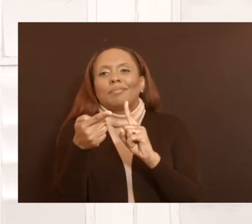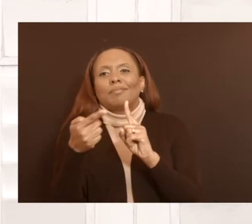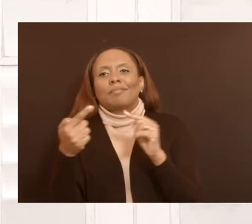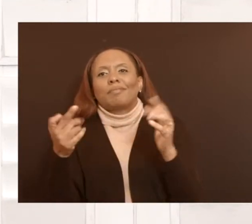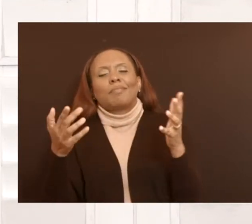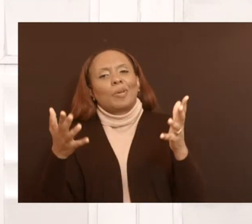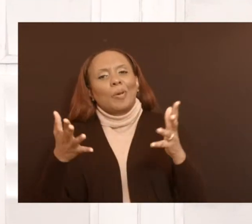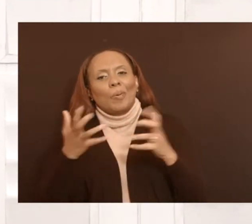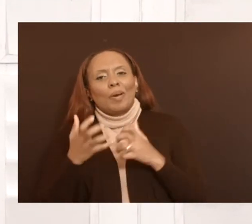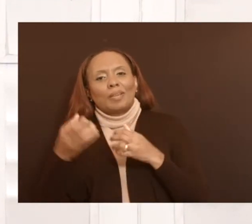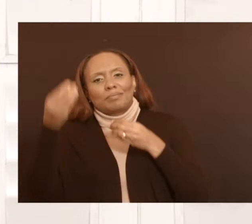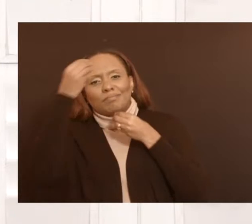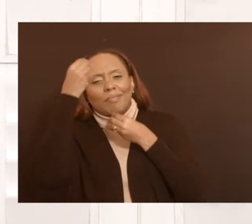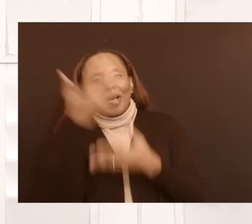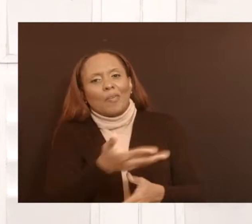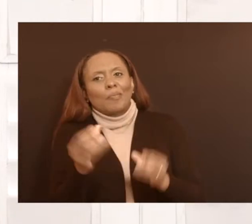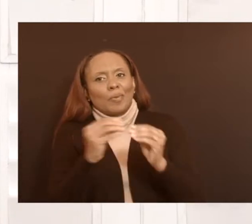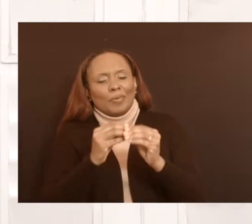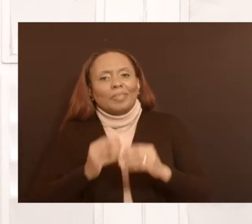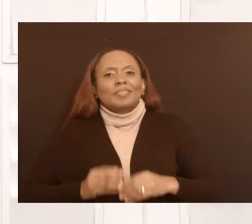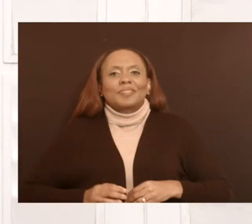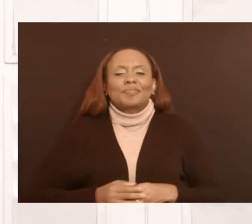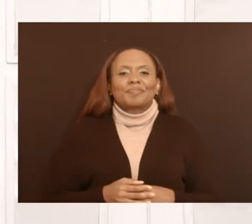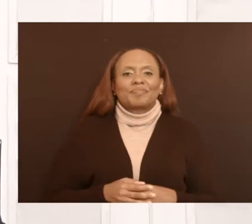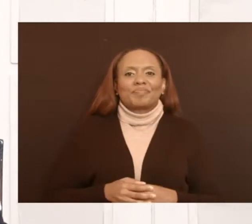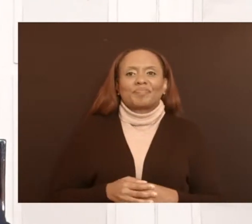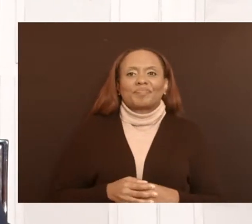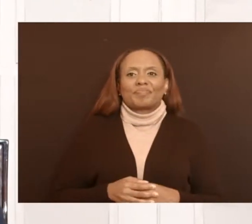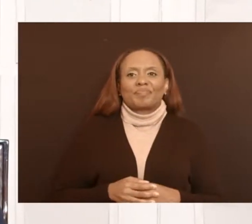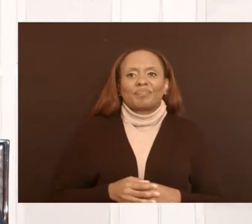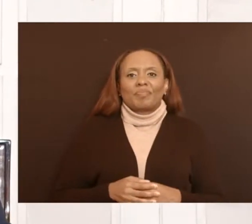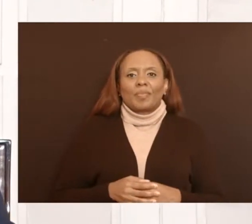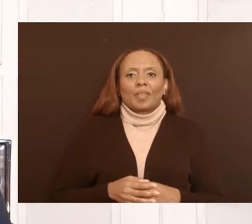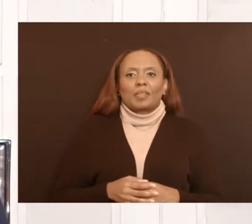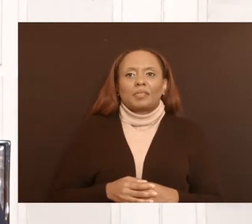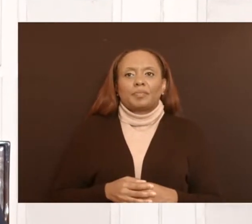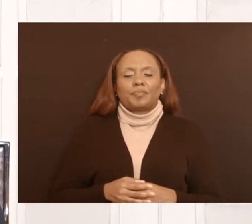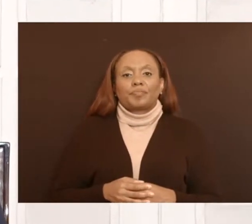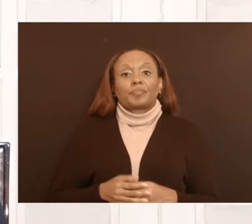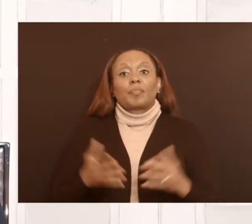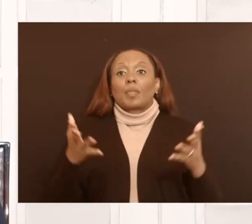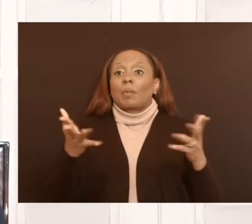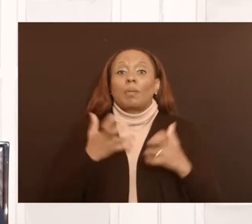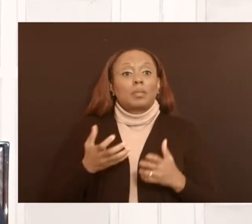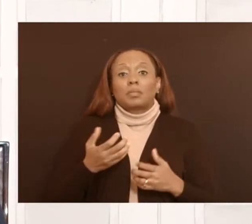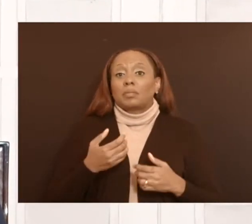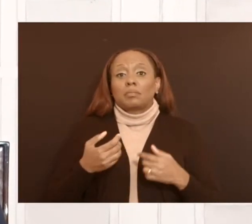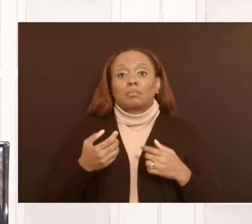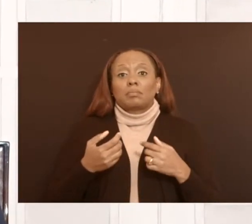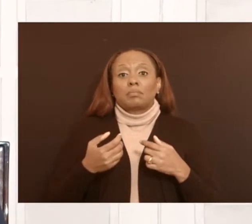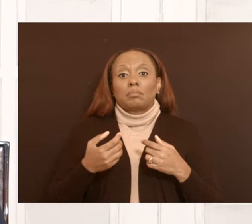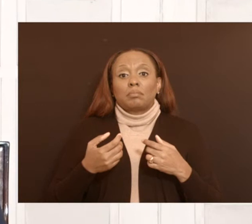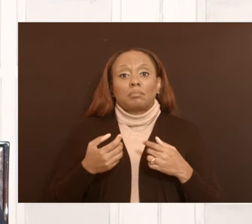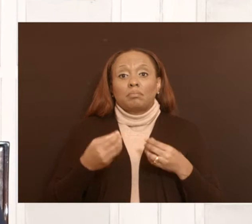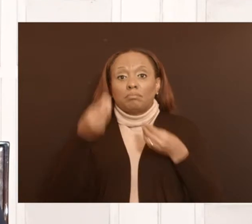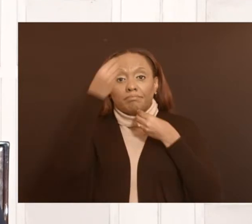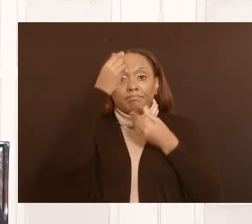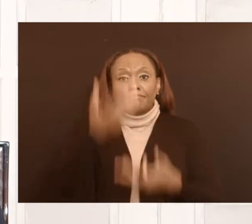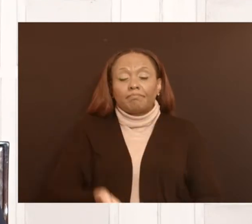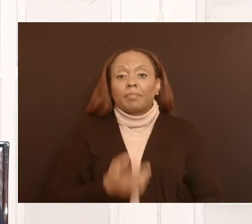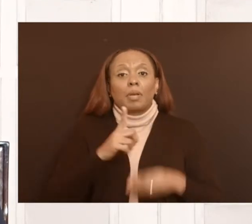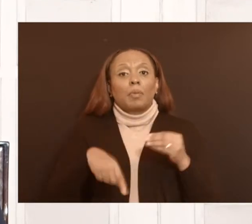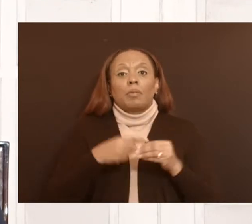I think in updating you, I will just give you a good idea of what's going on within our facilities and be